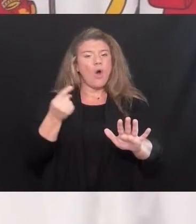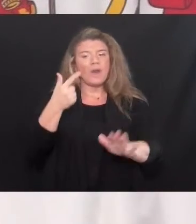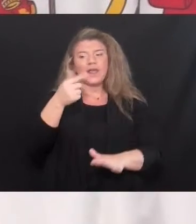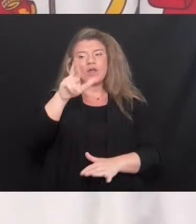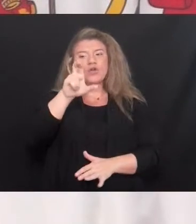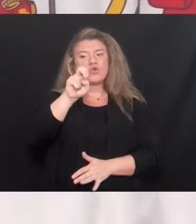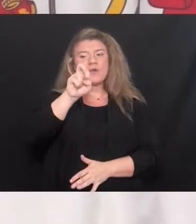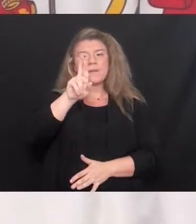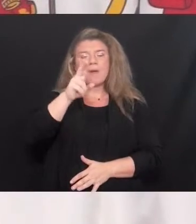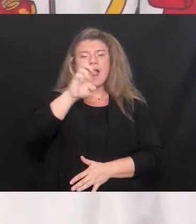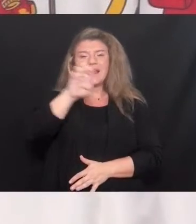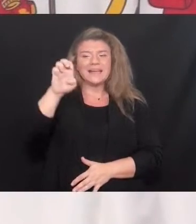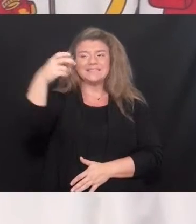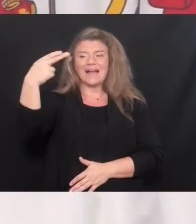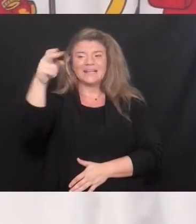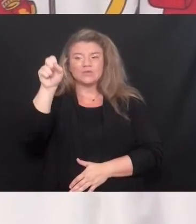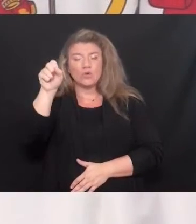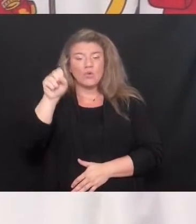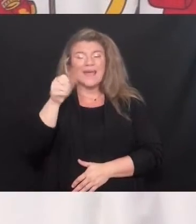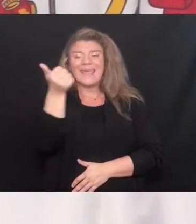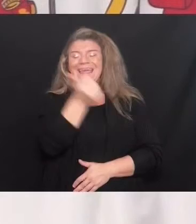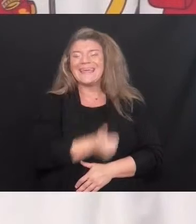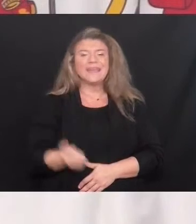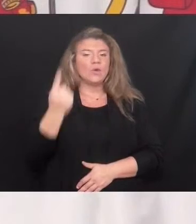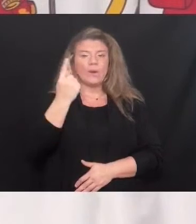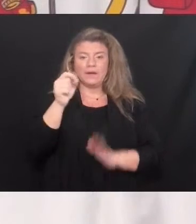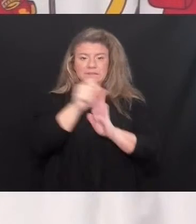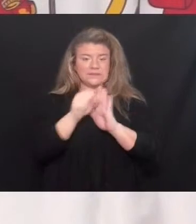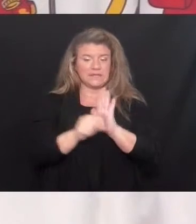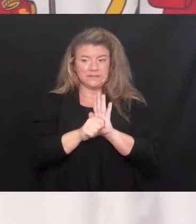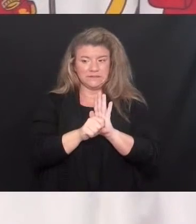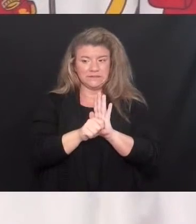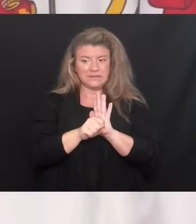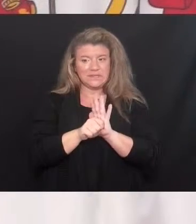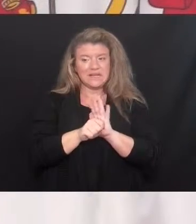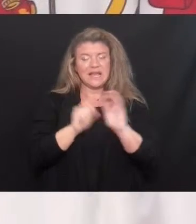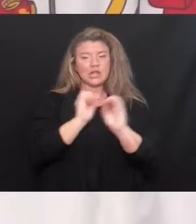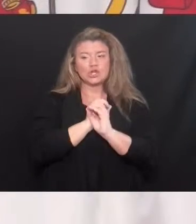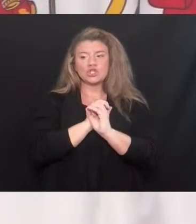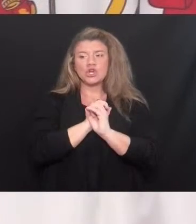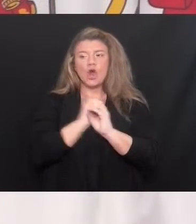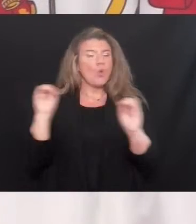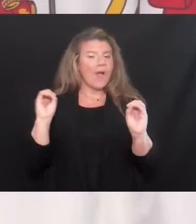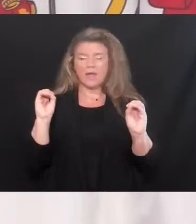School, but kids anywhere and everywhere in this state. There's no way